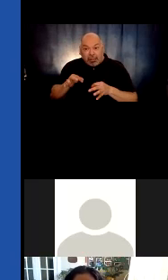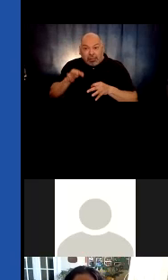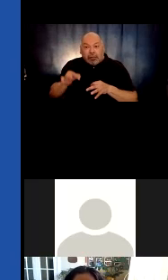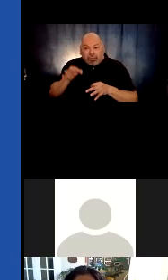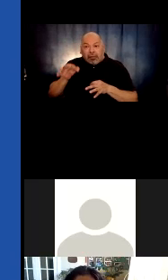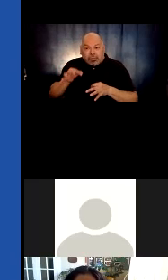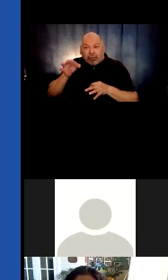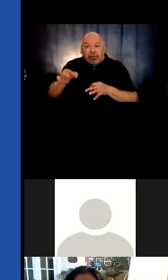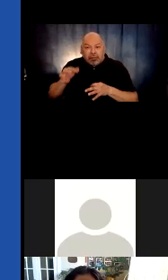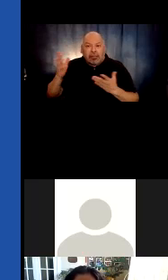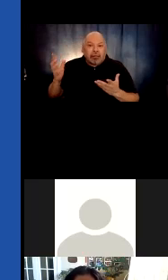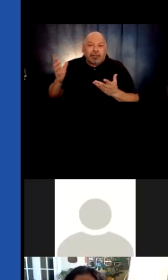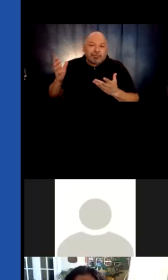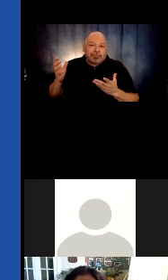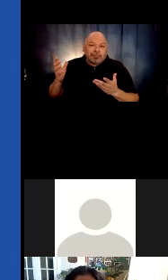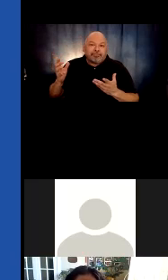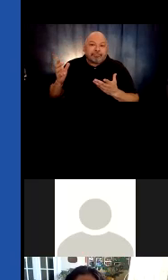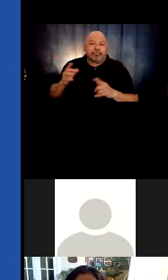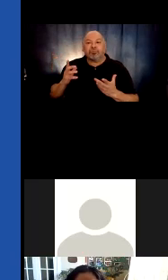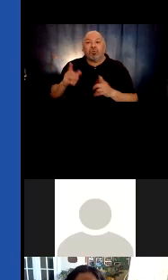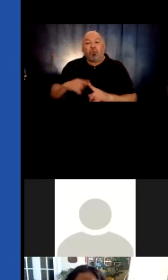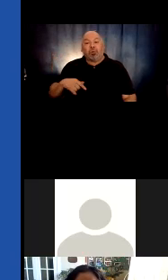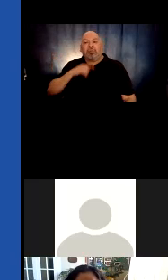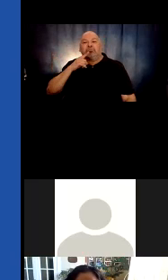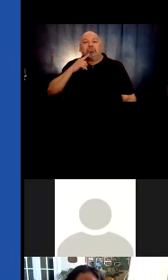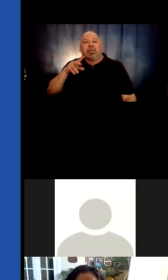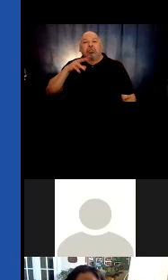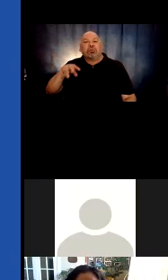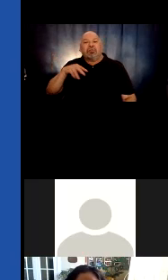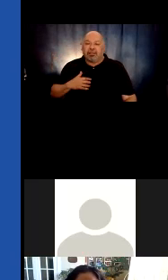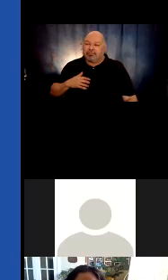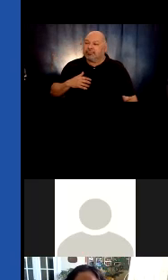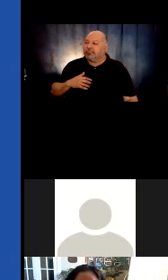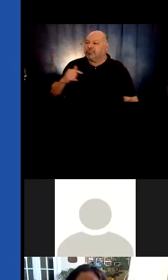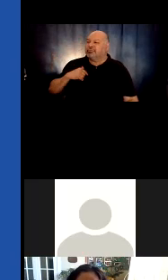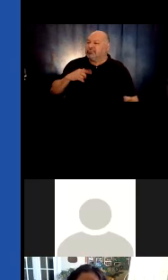on the public health surveillance side. I'm going to be doing more nudging.